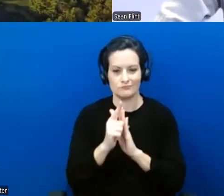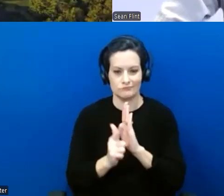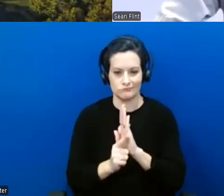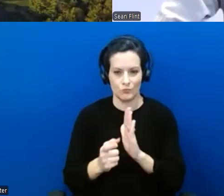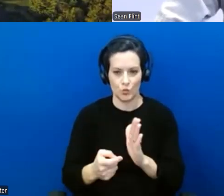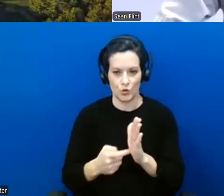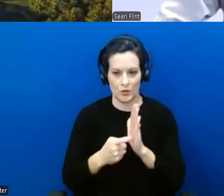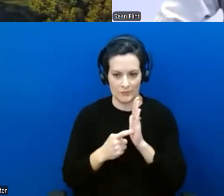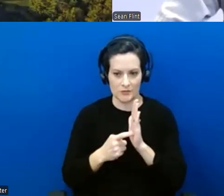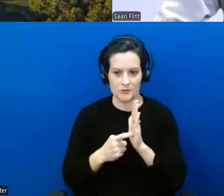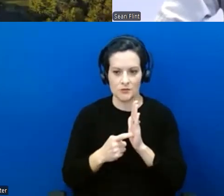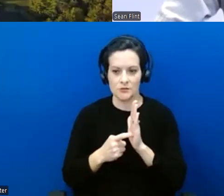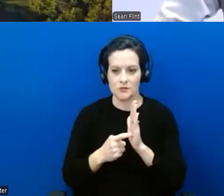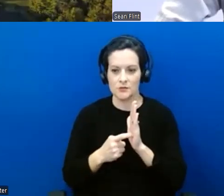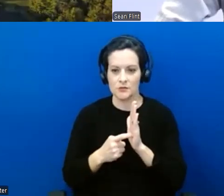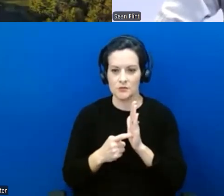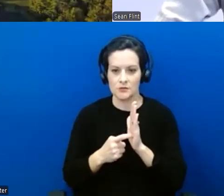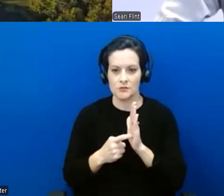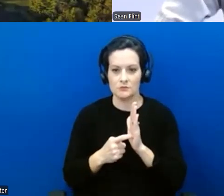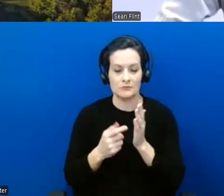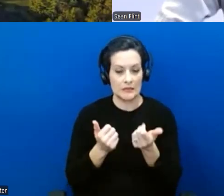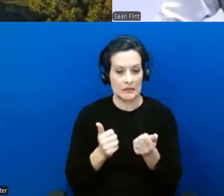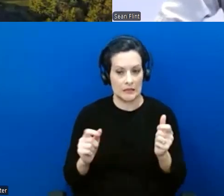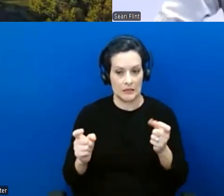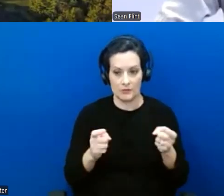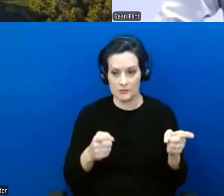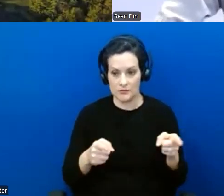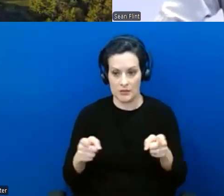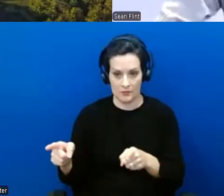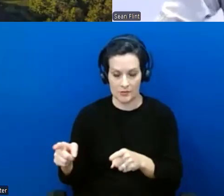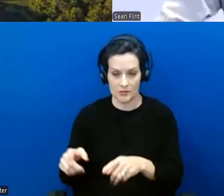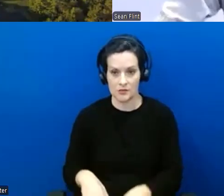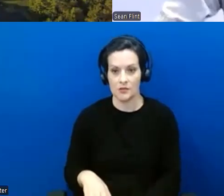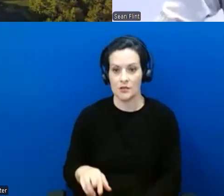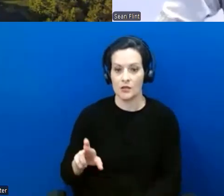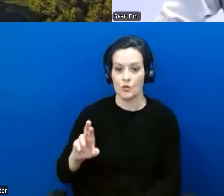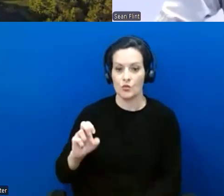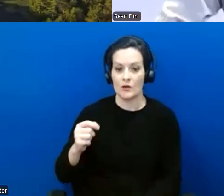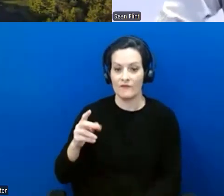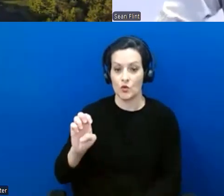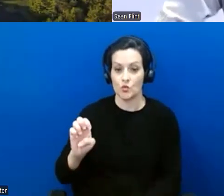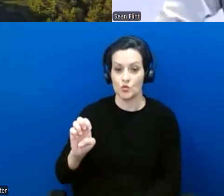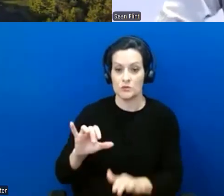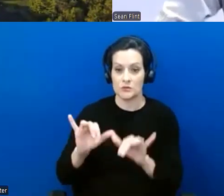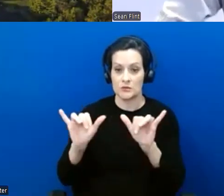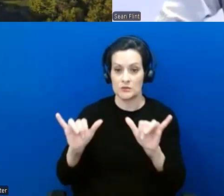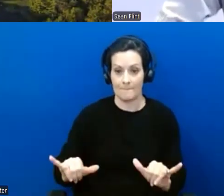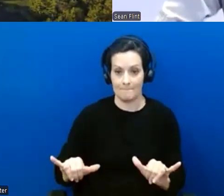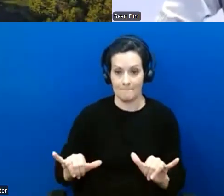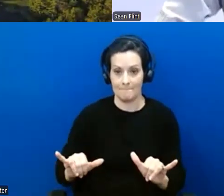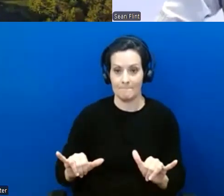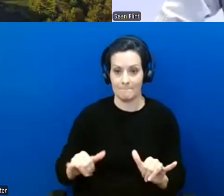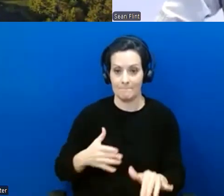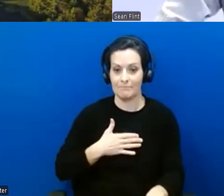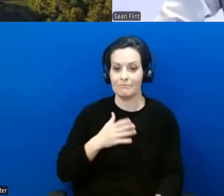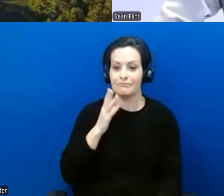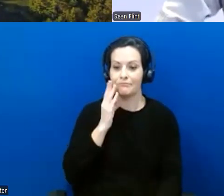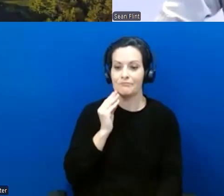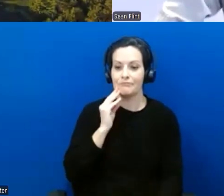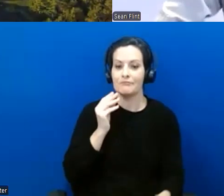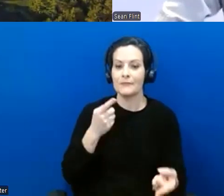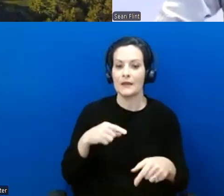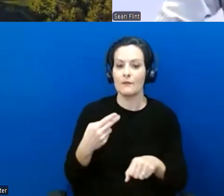of our management that occurs in the refuge system. At least in my experience, that has been done through